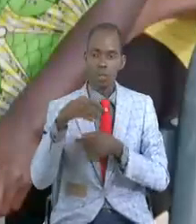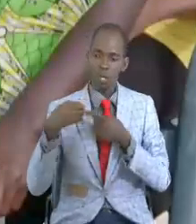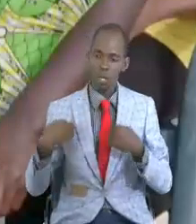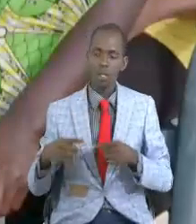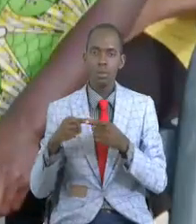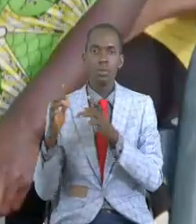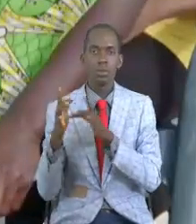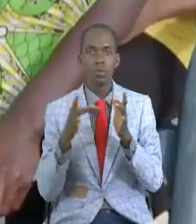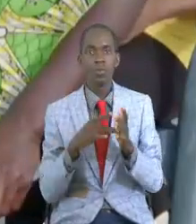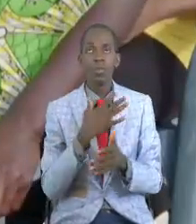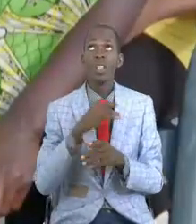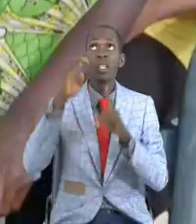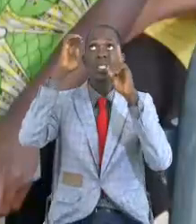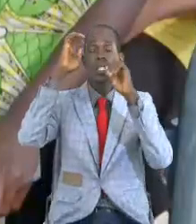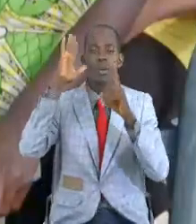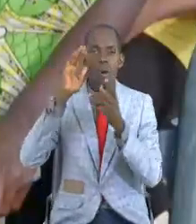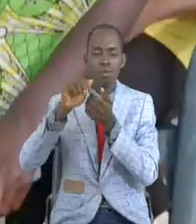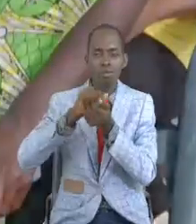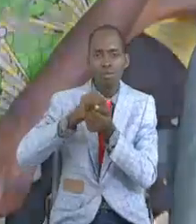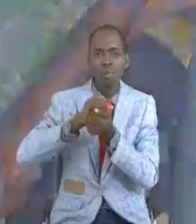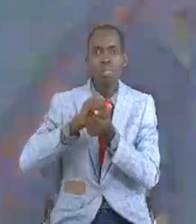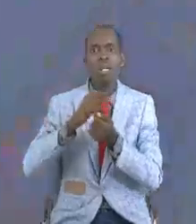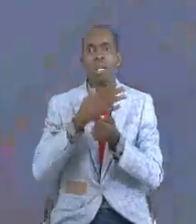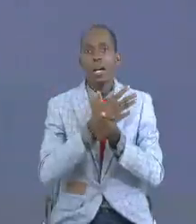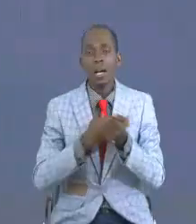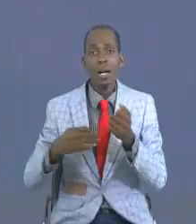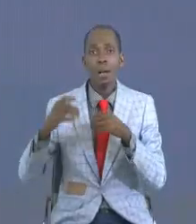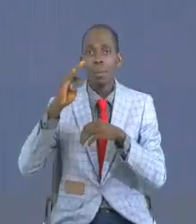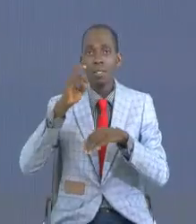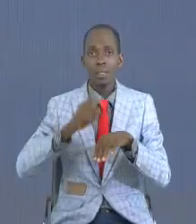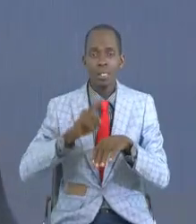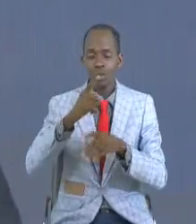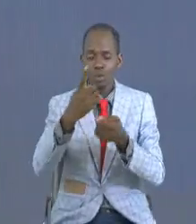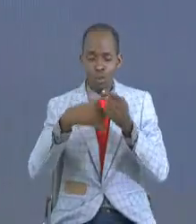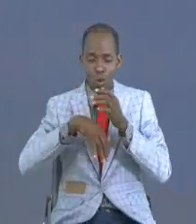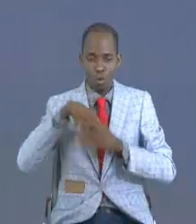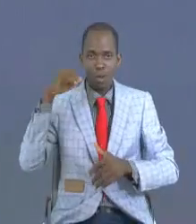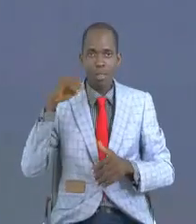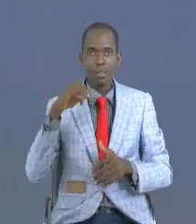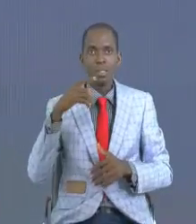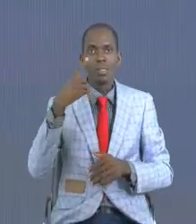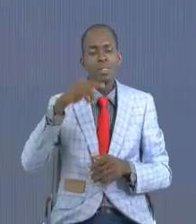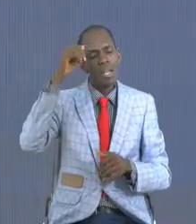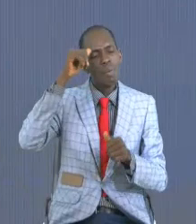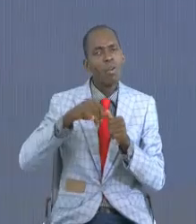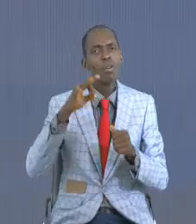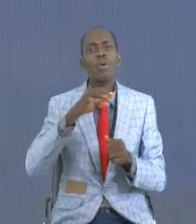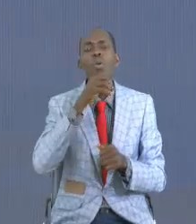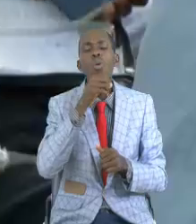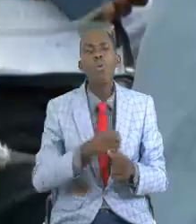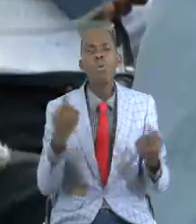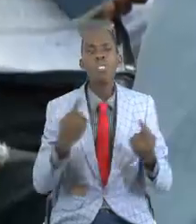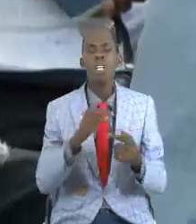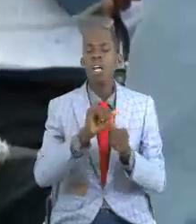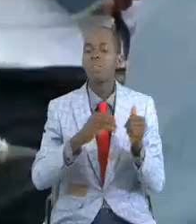he will purge, he will wash, and by the time you come out, the remembrance of old spot, everything is